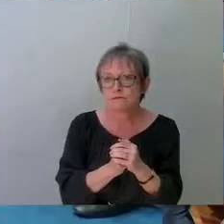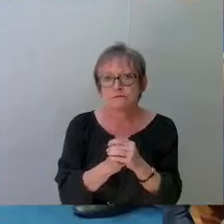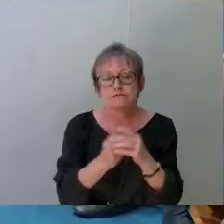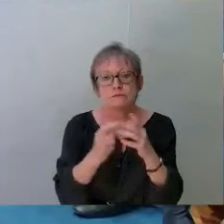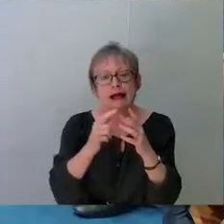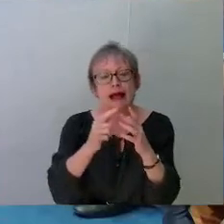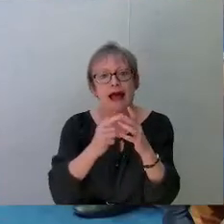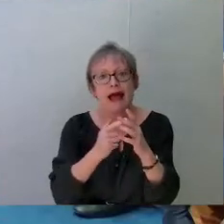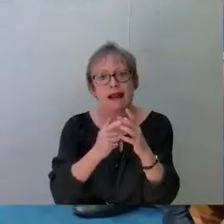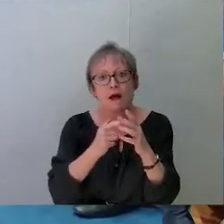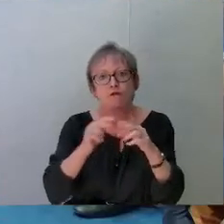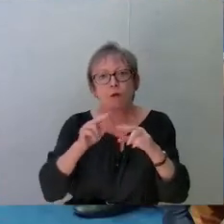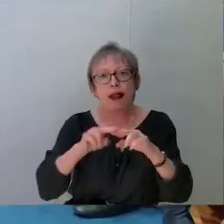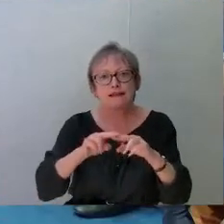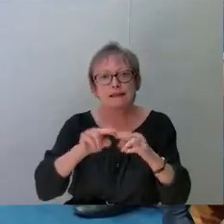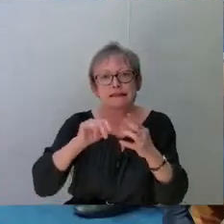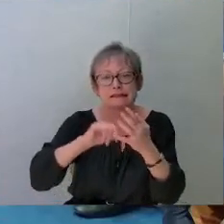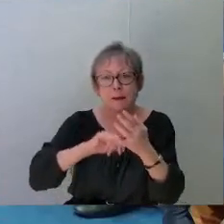Ana Jurado Santos.